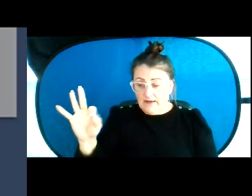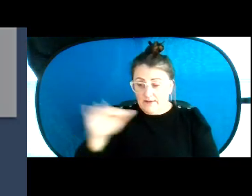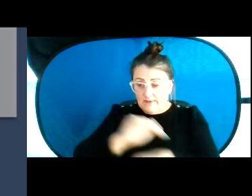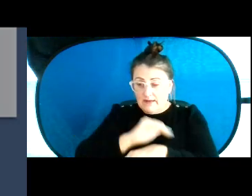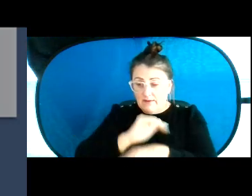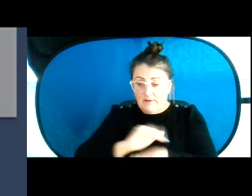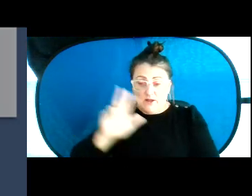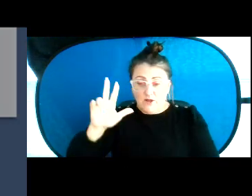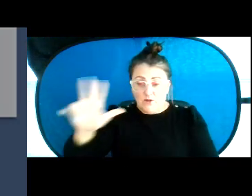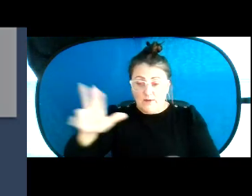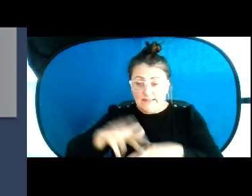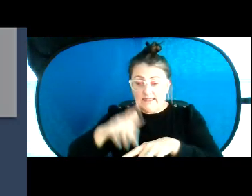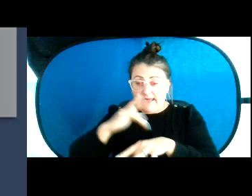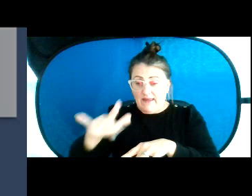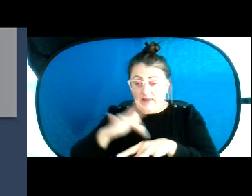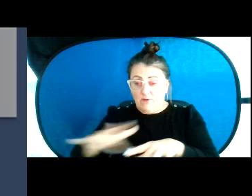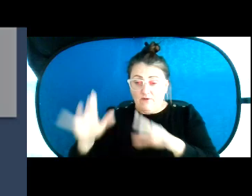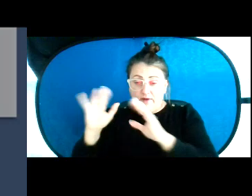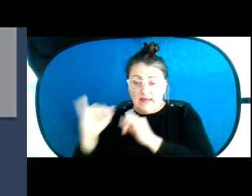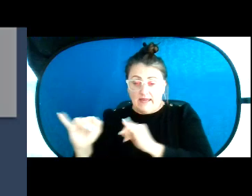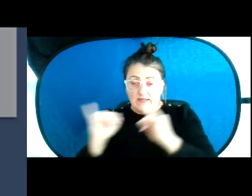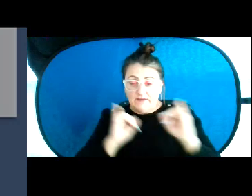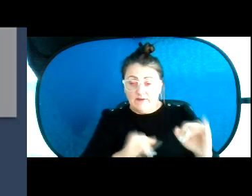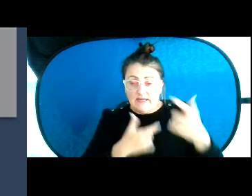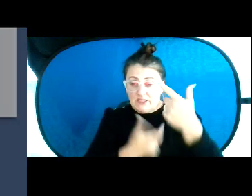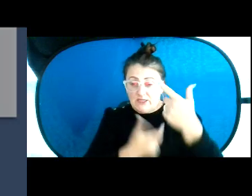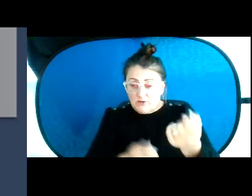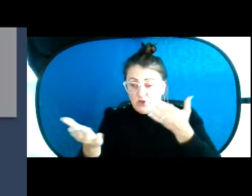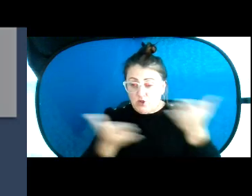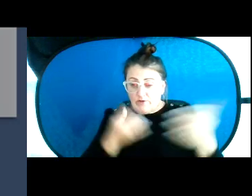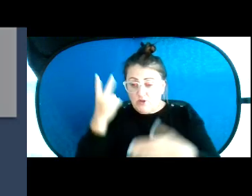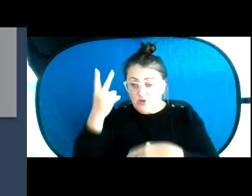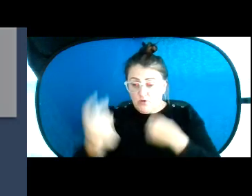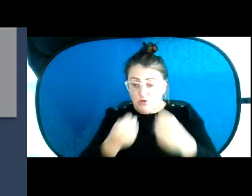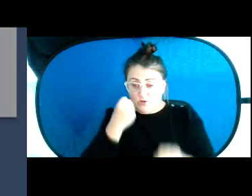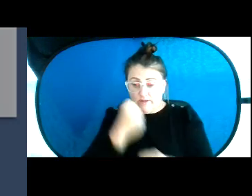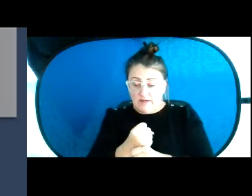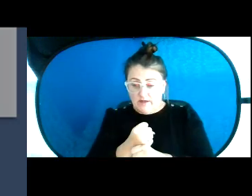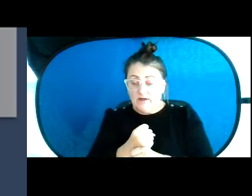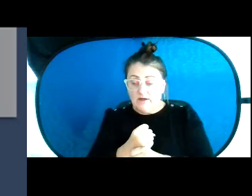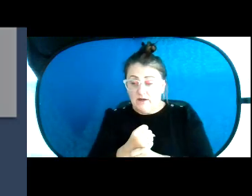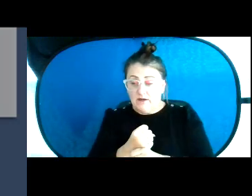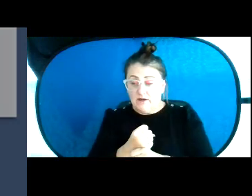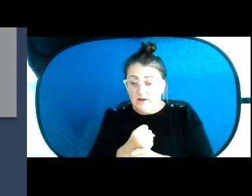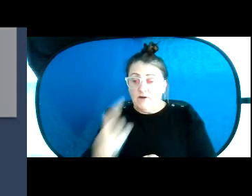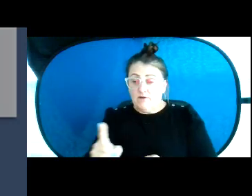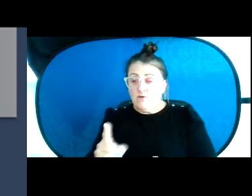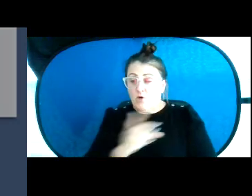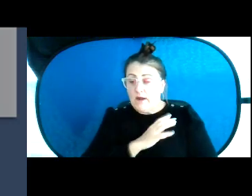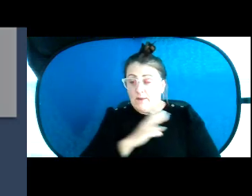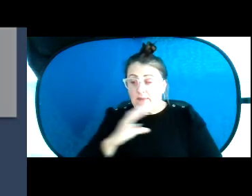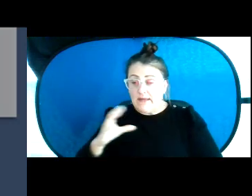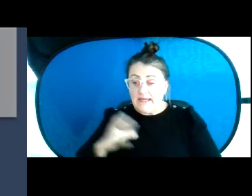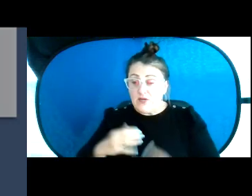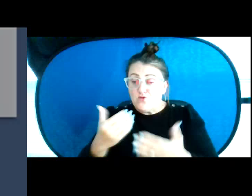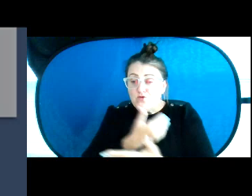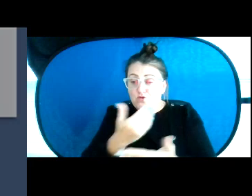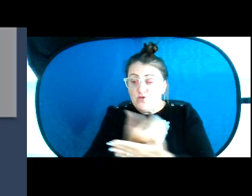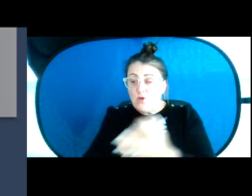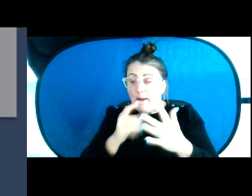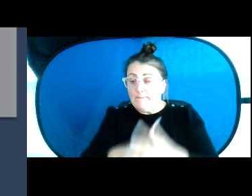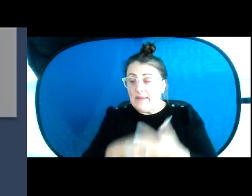seats are open for individuals interested in serving a 2-year term as a member of the committee, and new terms begin in